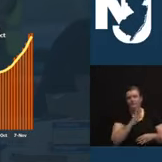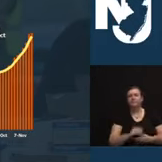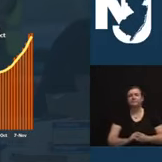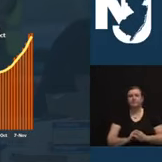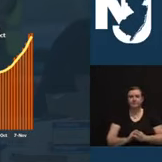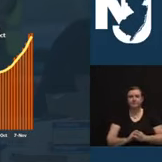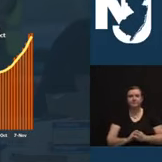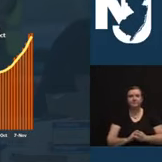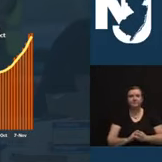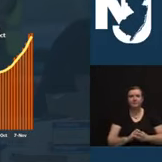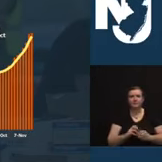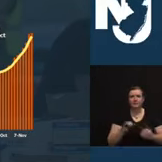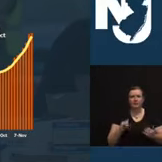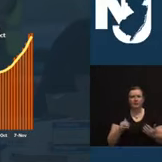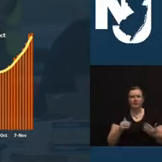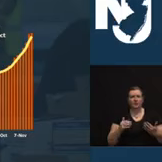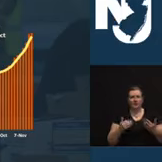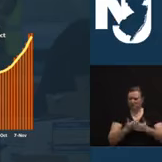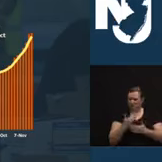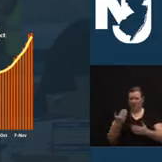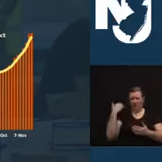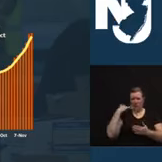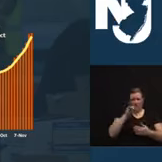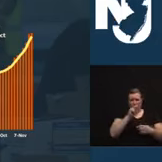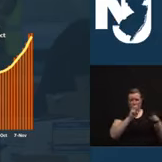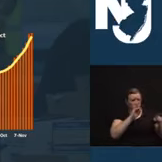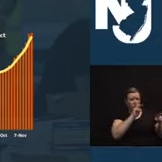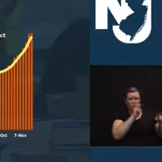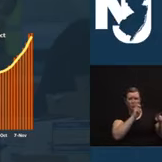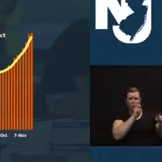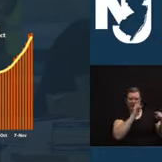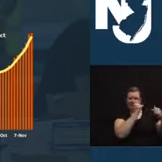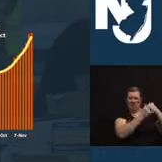June 4th, including 243 confirmed,